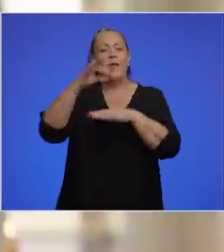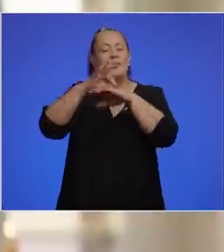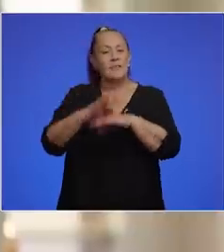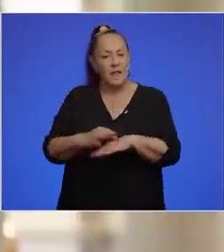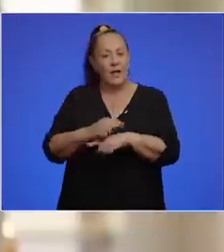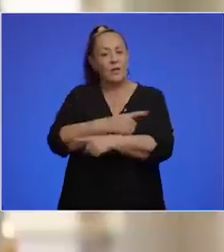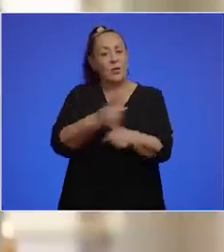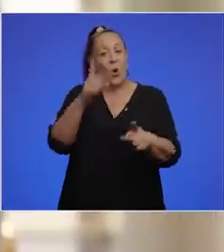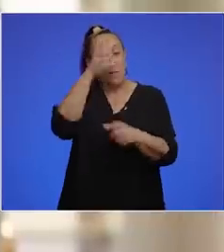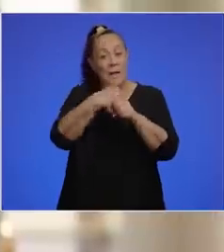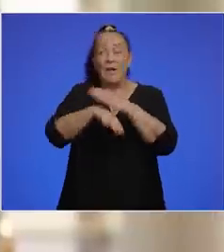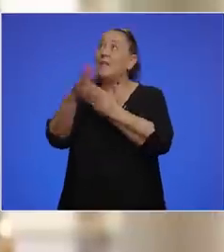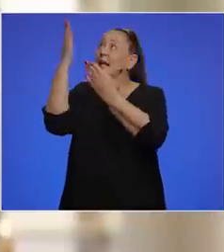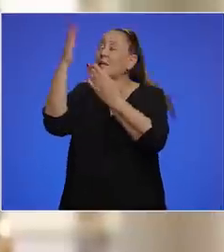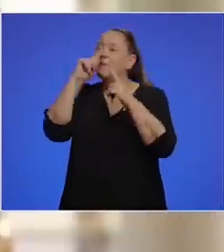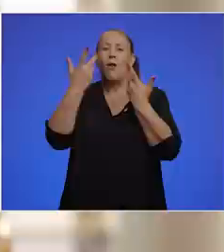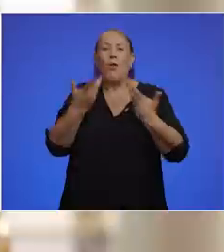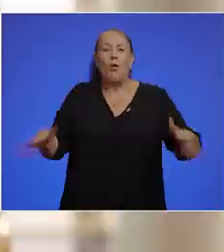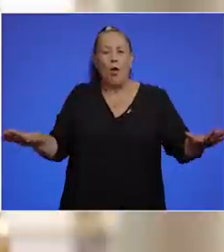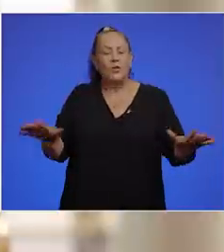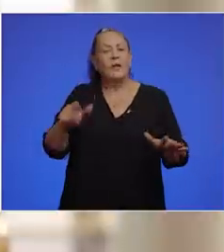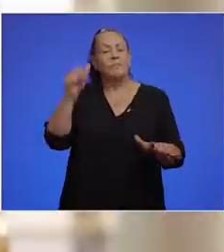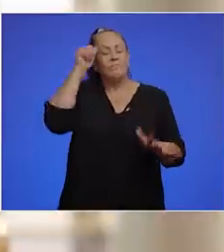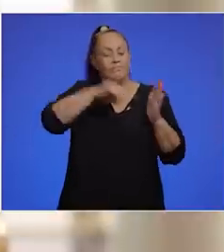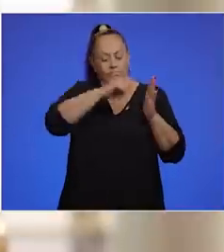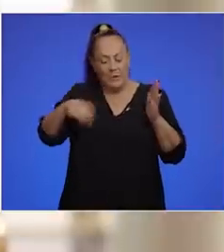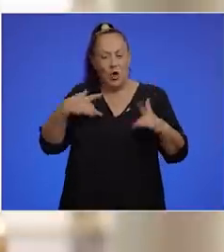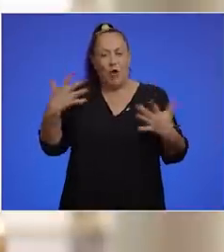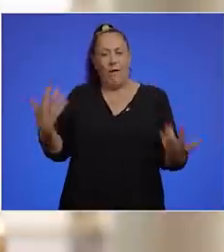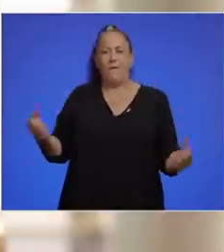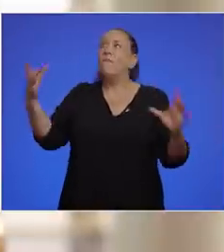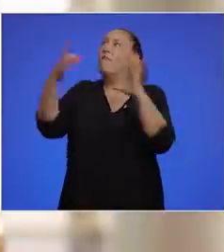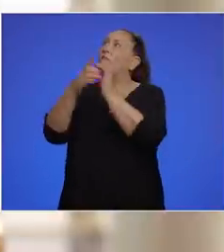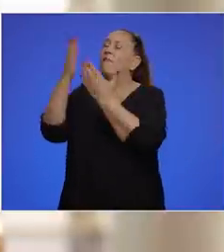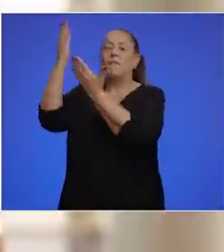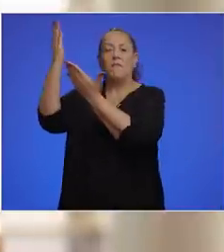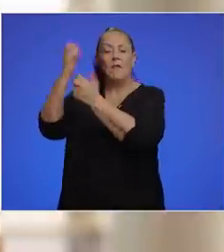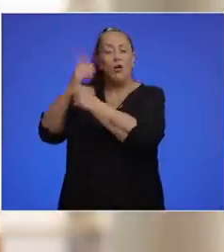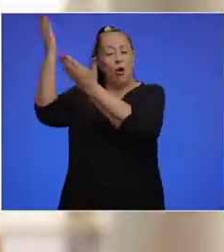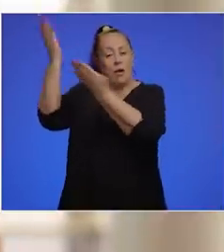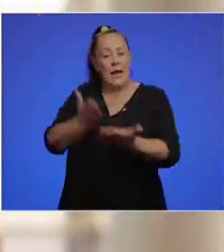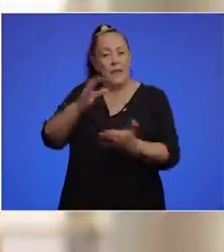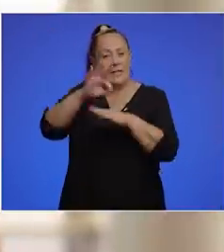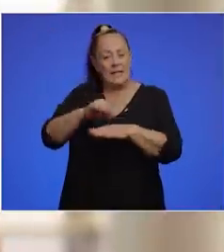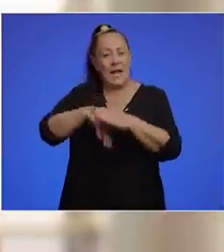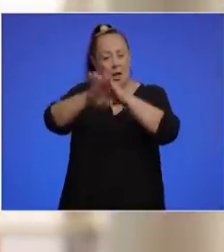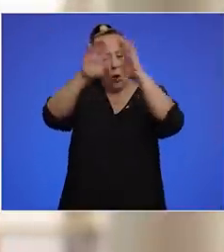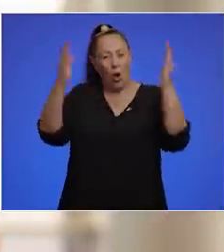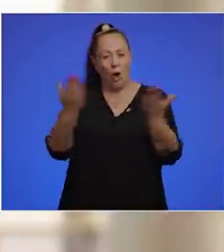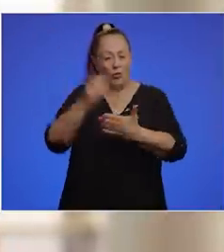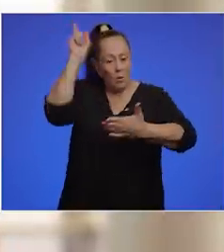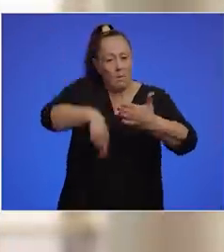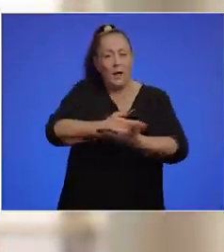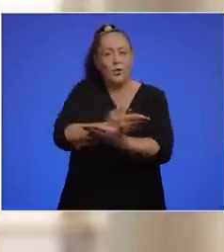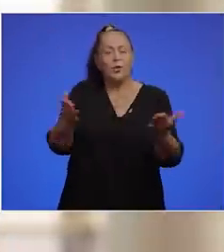everyone who believes in him may not be lost But may have eternal life For God sent his Son into the world Not to